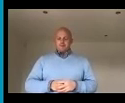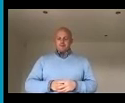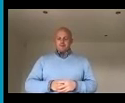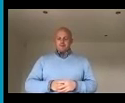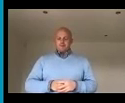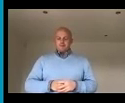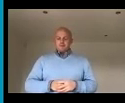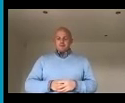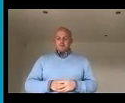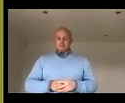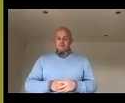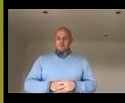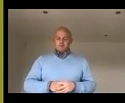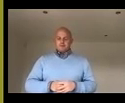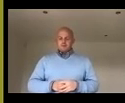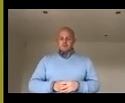finished.